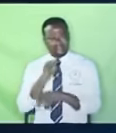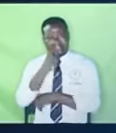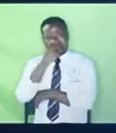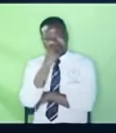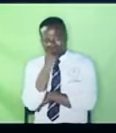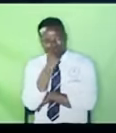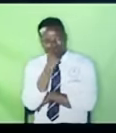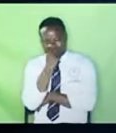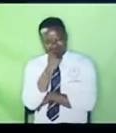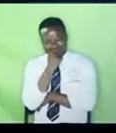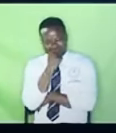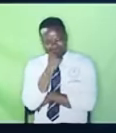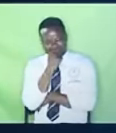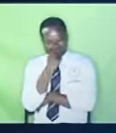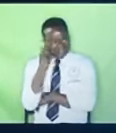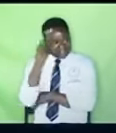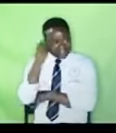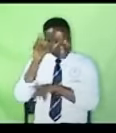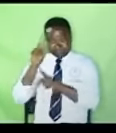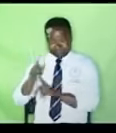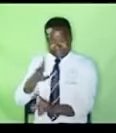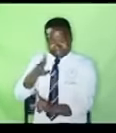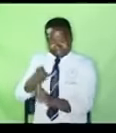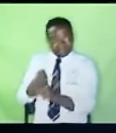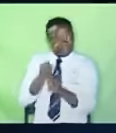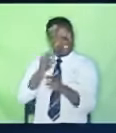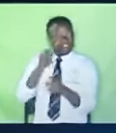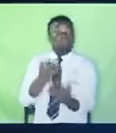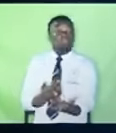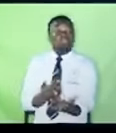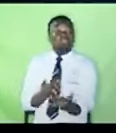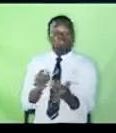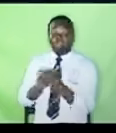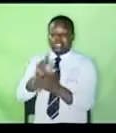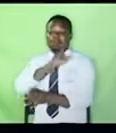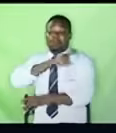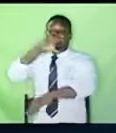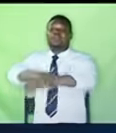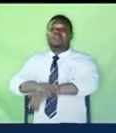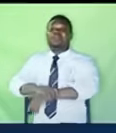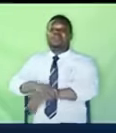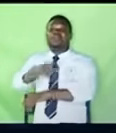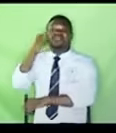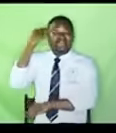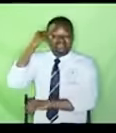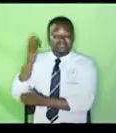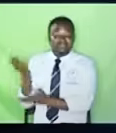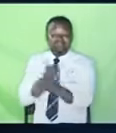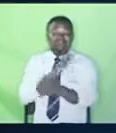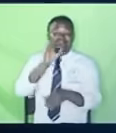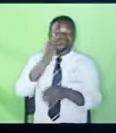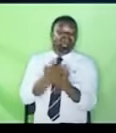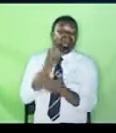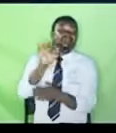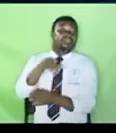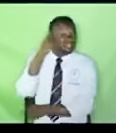Oh, you expect make the guy do this thing, come wait. Oh, make police come, arrest him. May go prison, Abby.